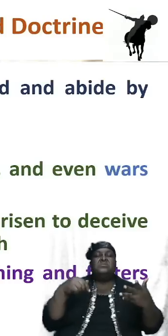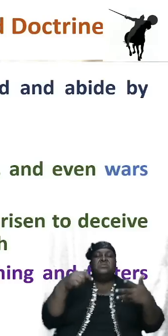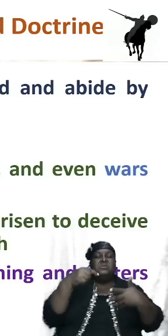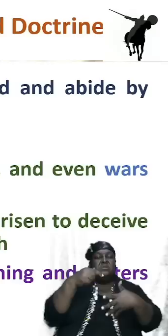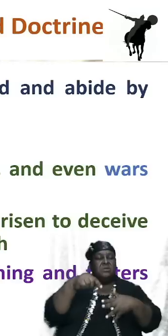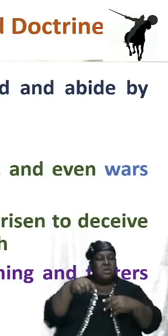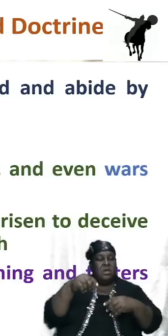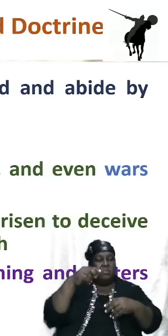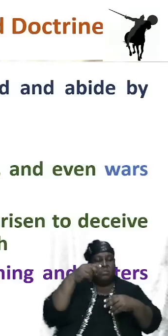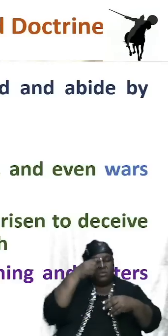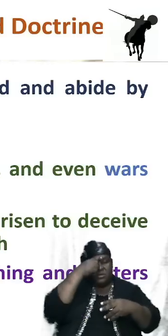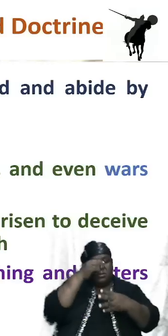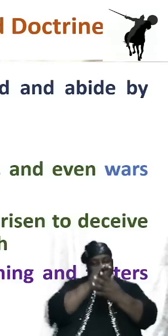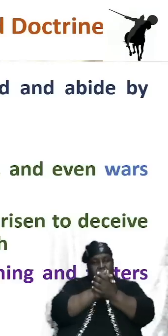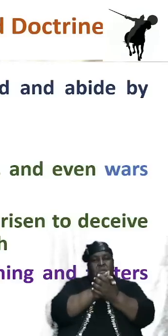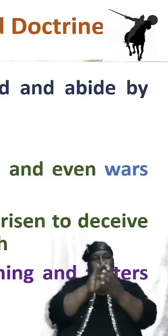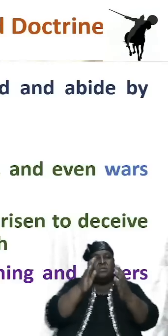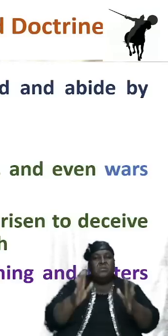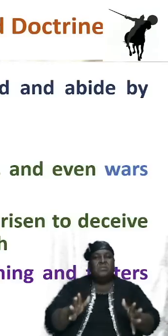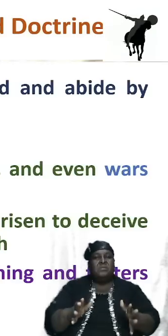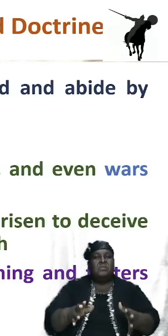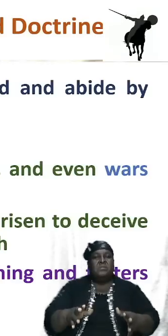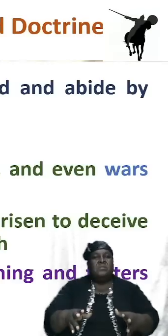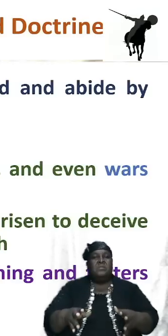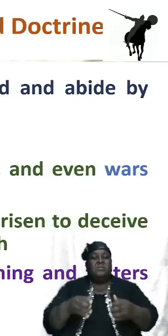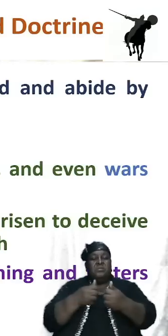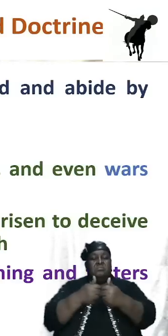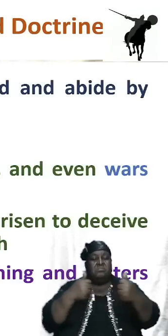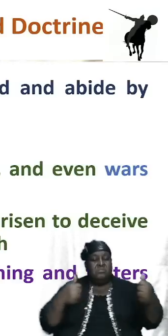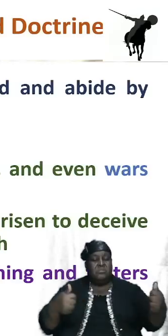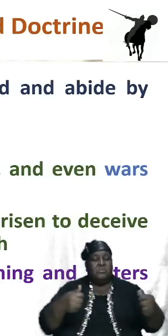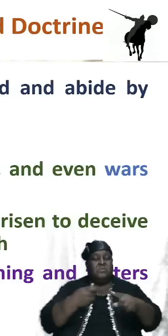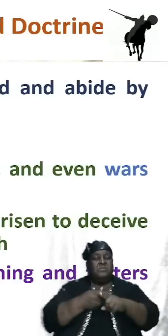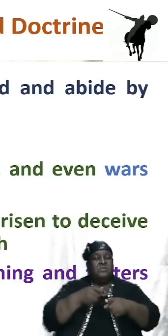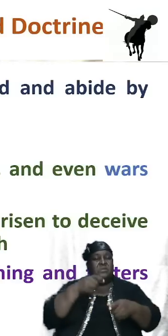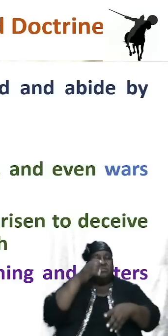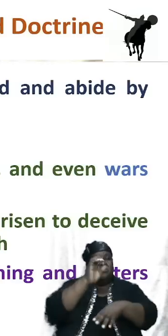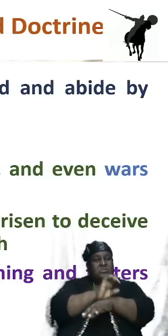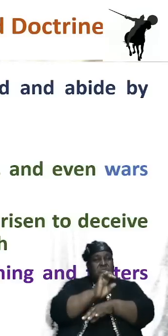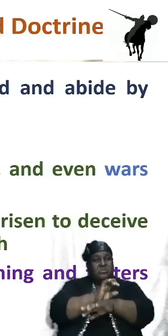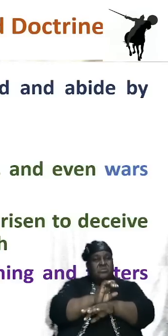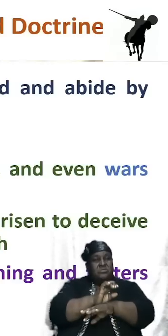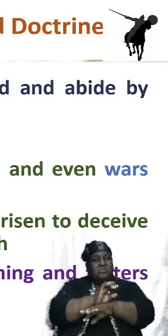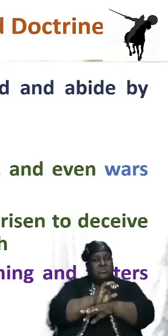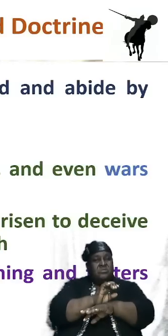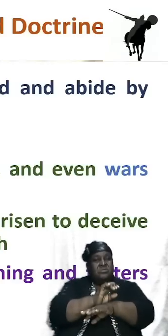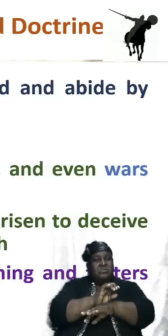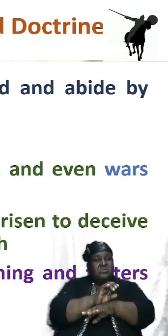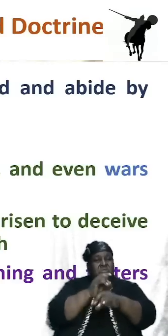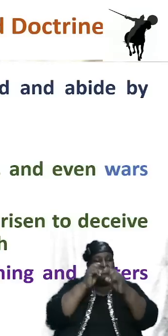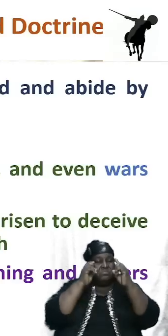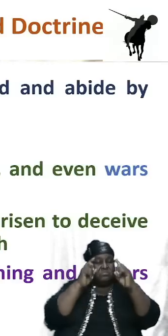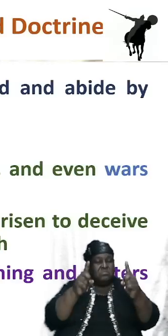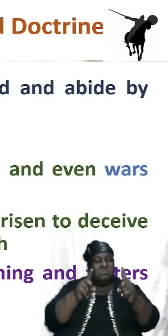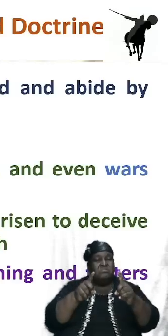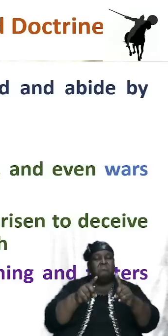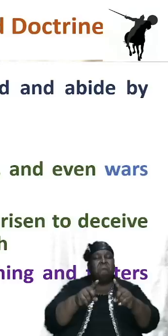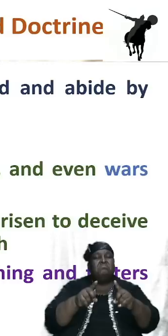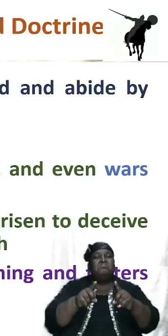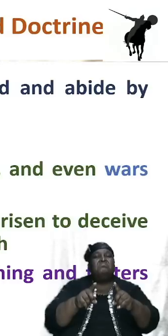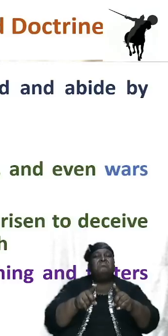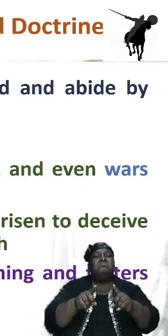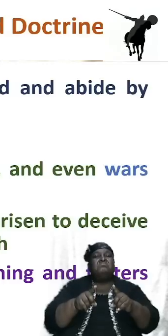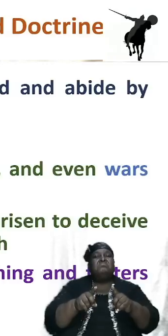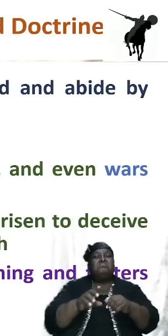schism is a formal division where there's a separation from the church, religious body, over some doctrinal differences. Amen.